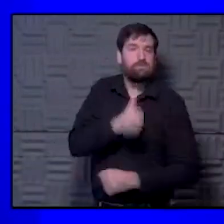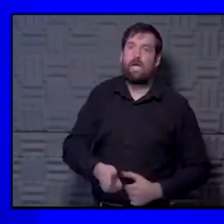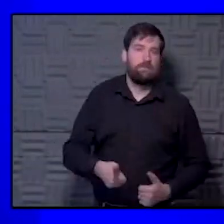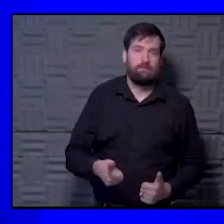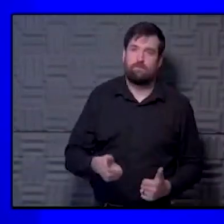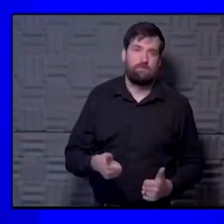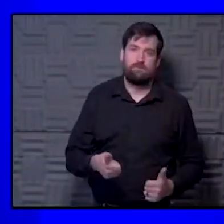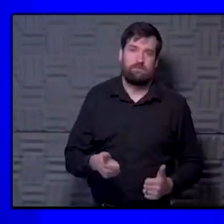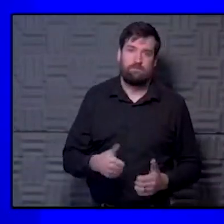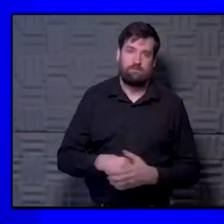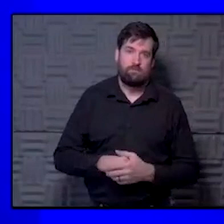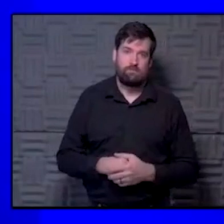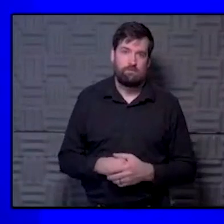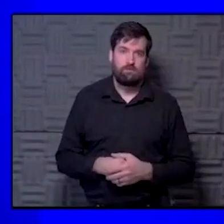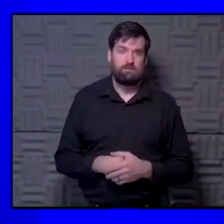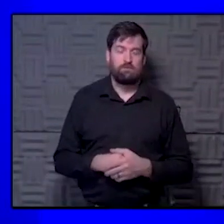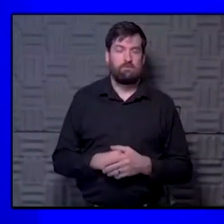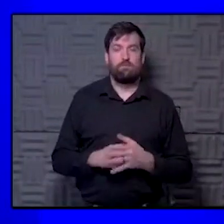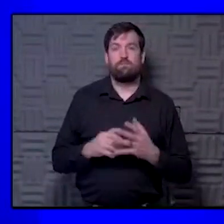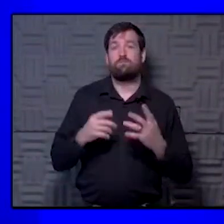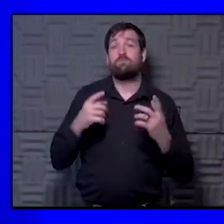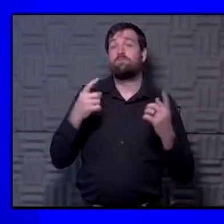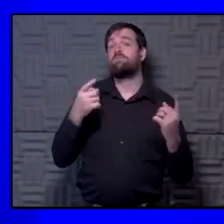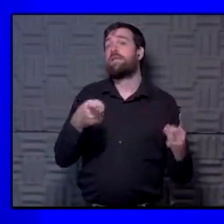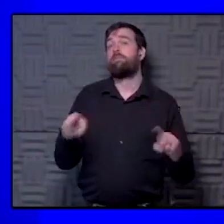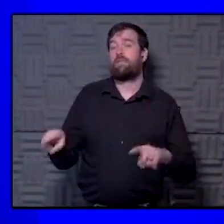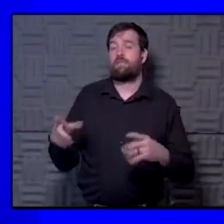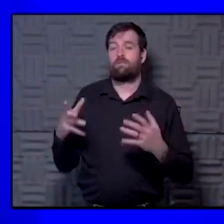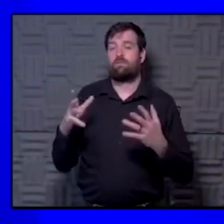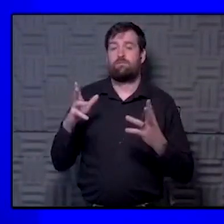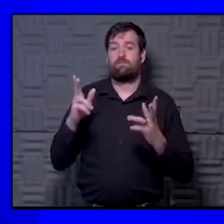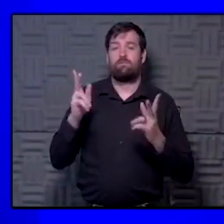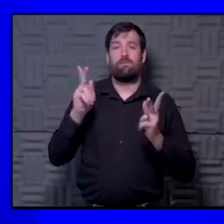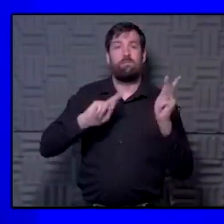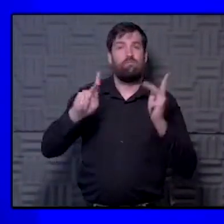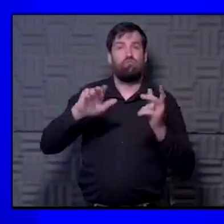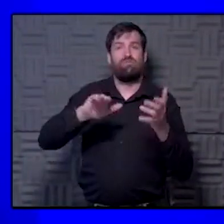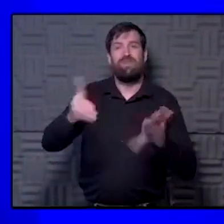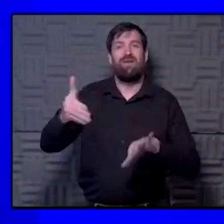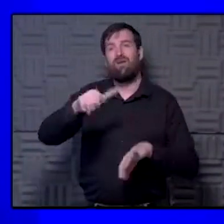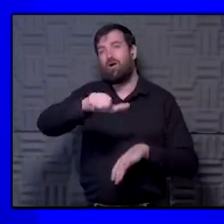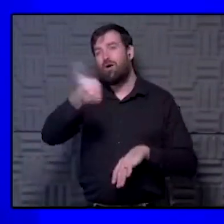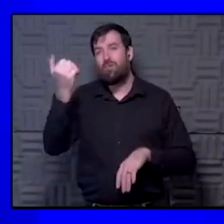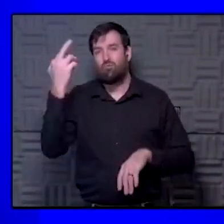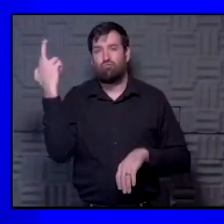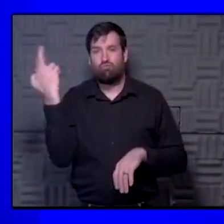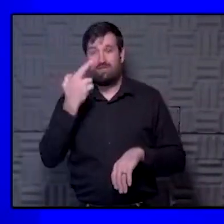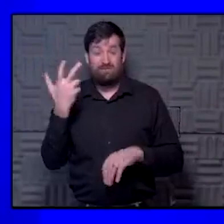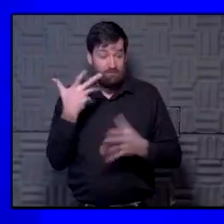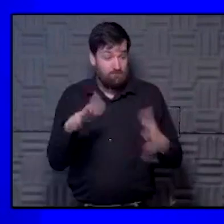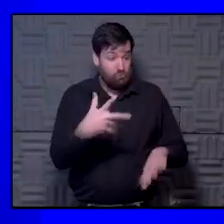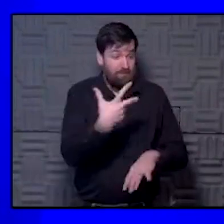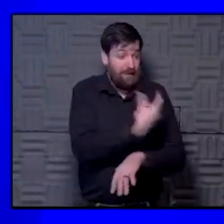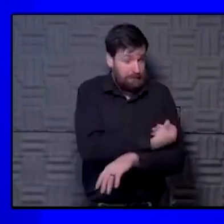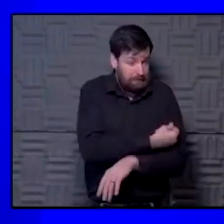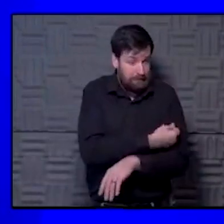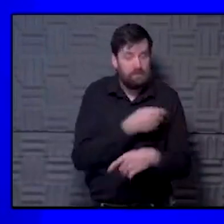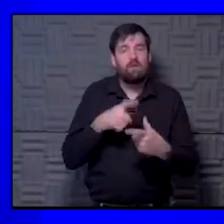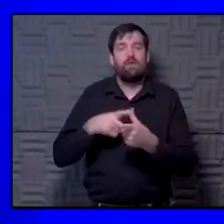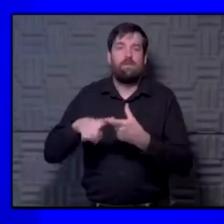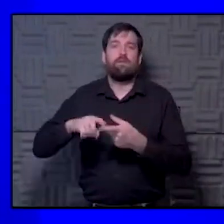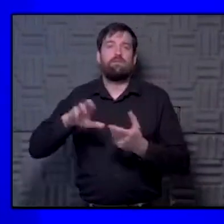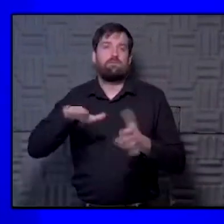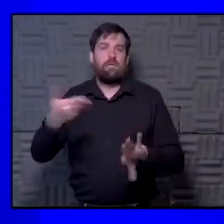is being seen is essentially people that are dying of other causes after they've had a dose of vaccination.